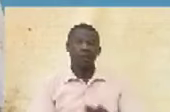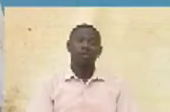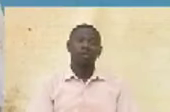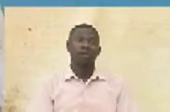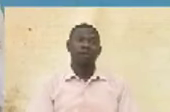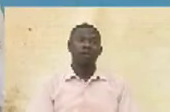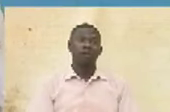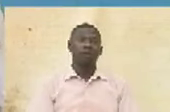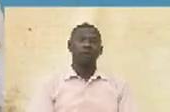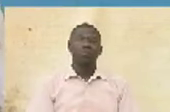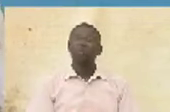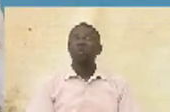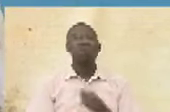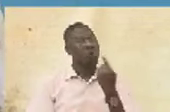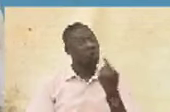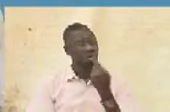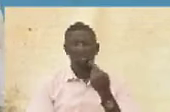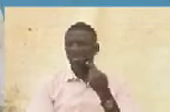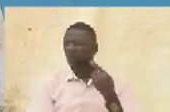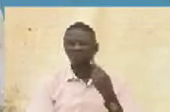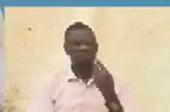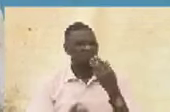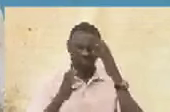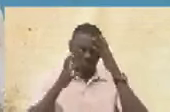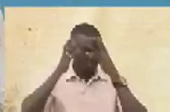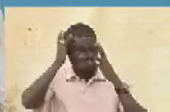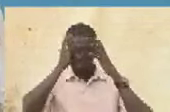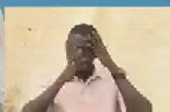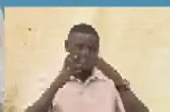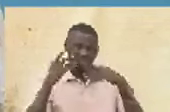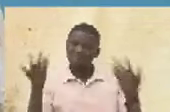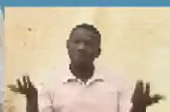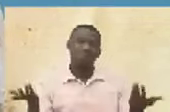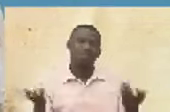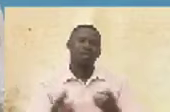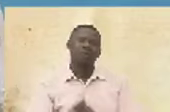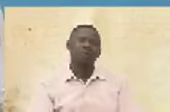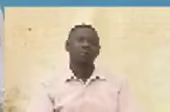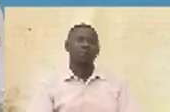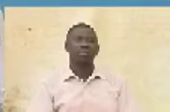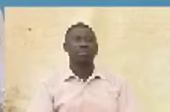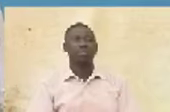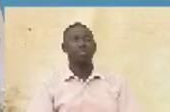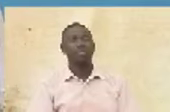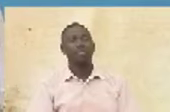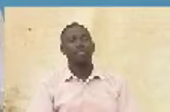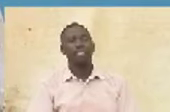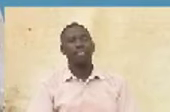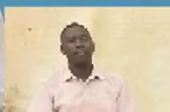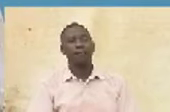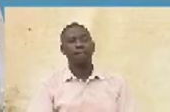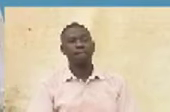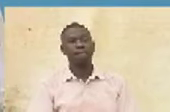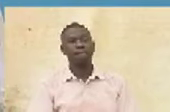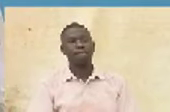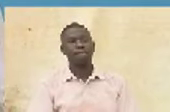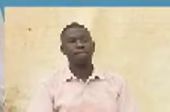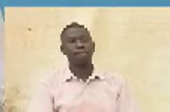fo jakalo. Just they were so surprised and in doubt, and so they just want to leave the